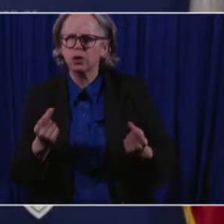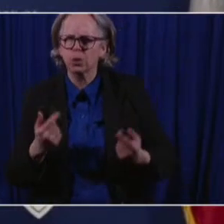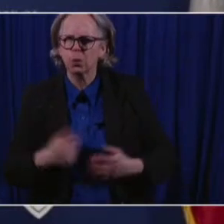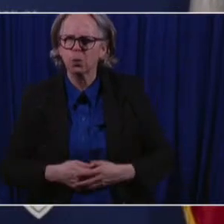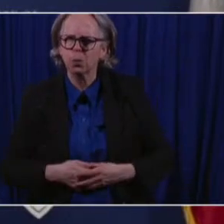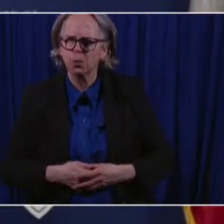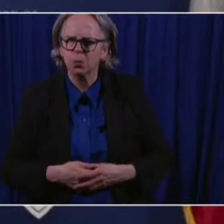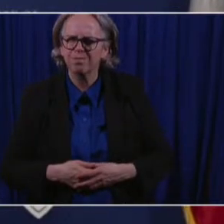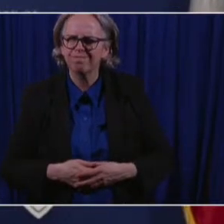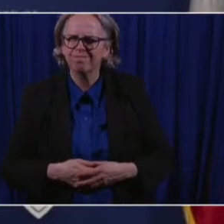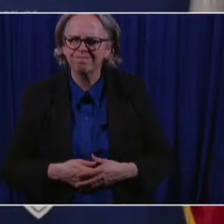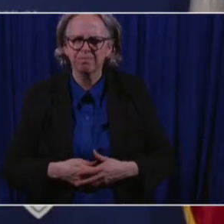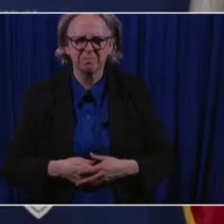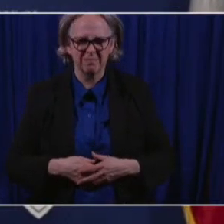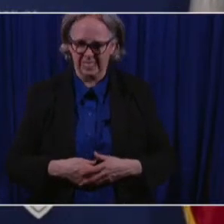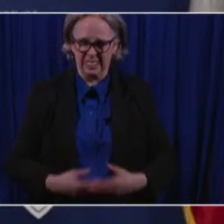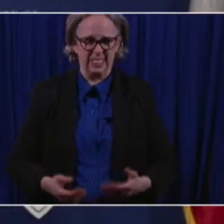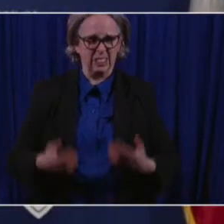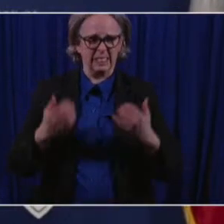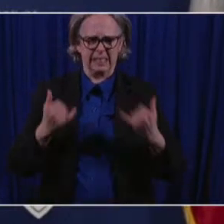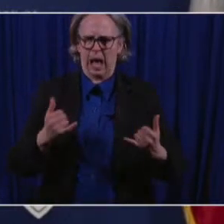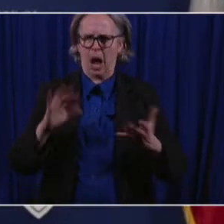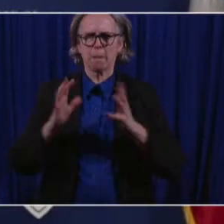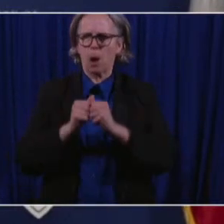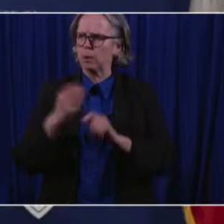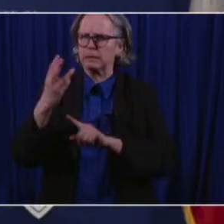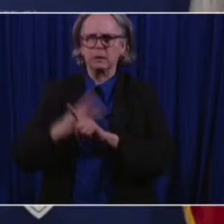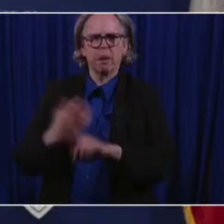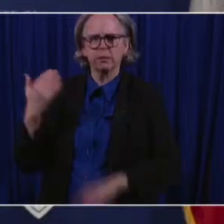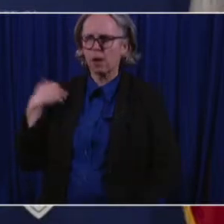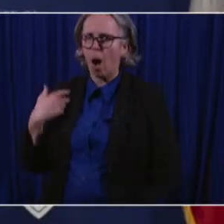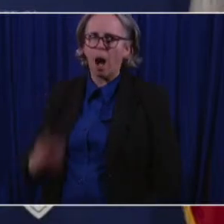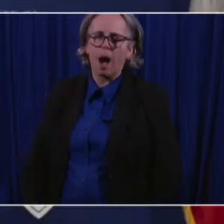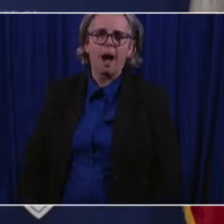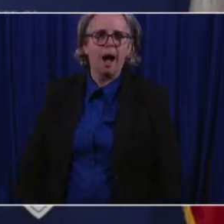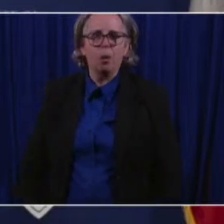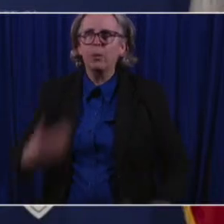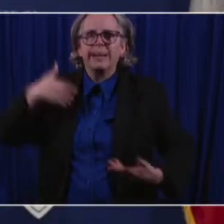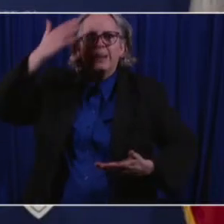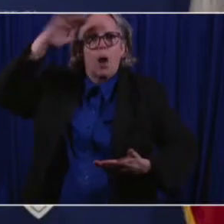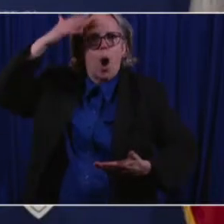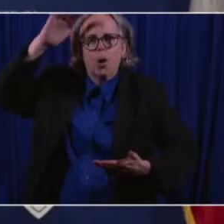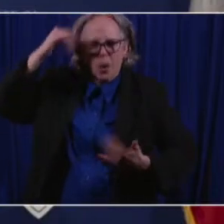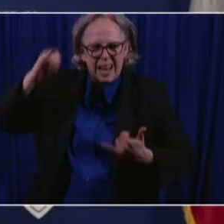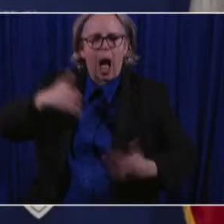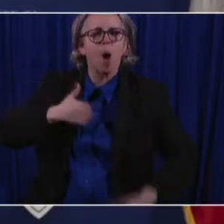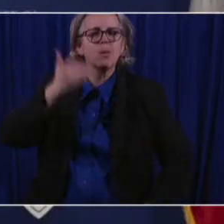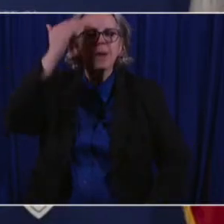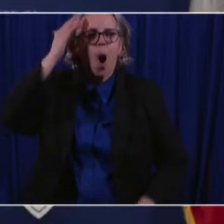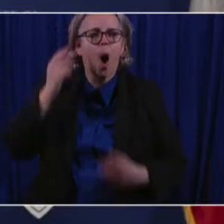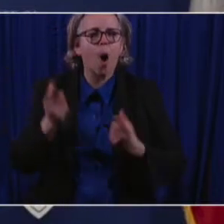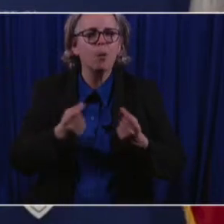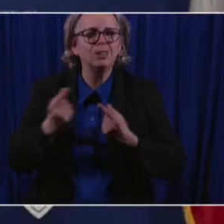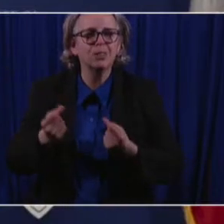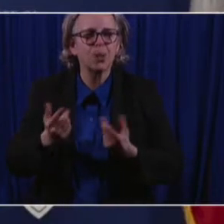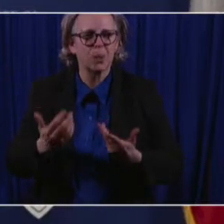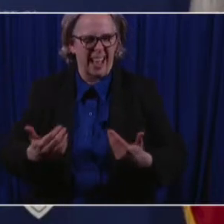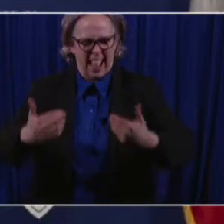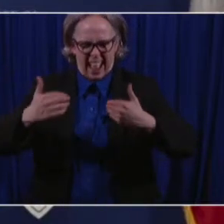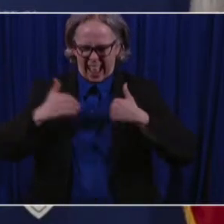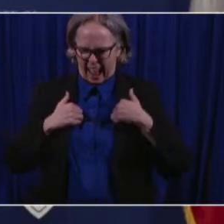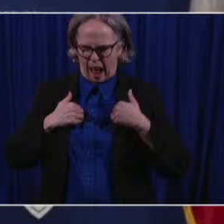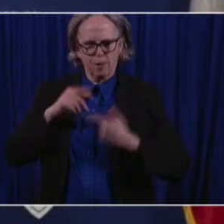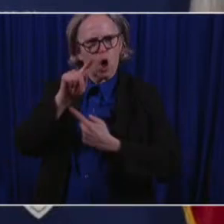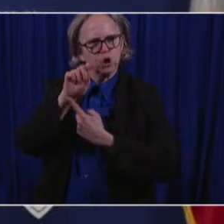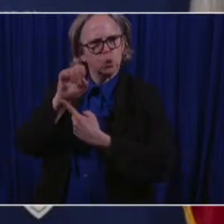4 months ago. We know how to get out of this, and we have the tool to get out of it. We just